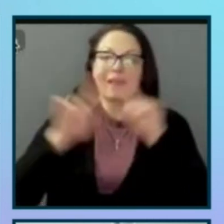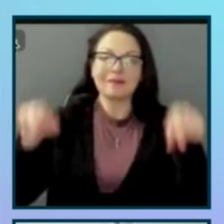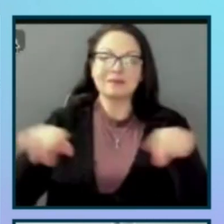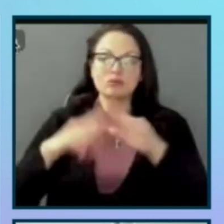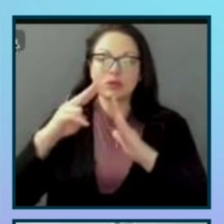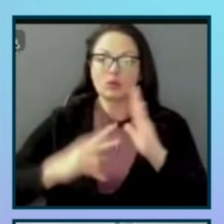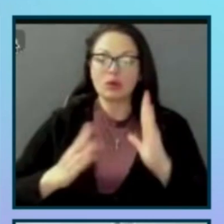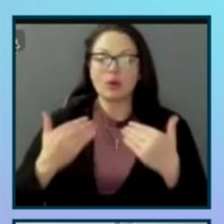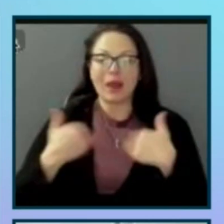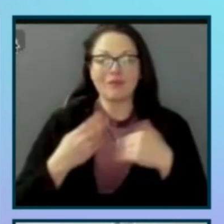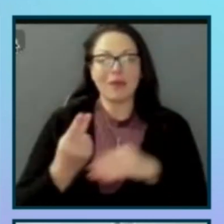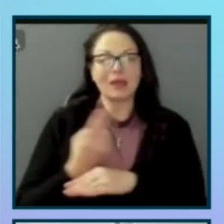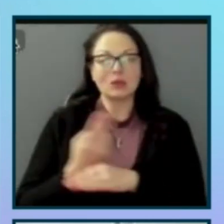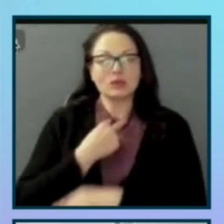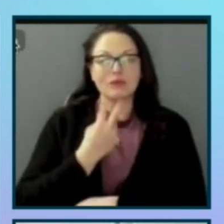their voice.